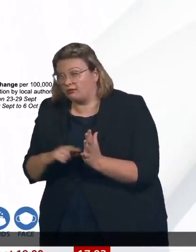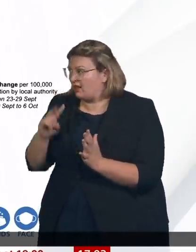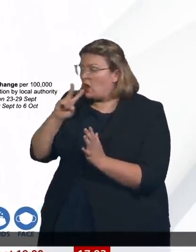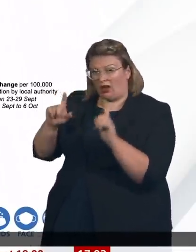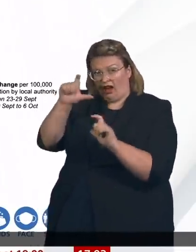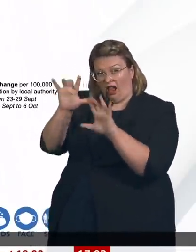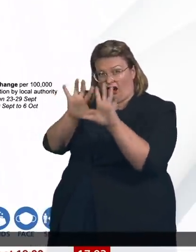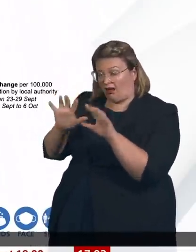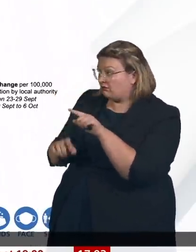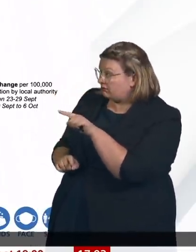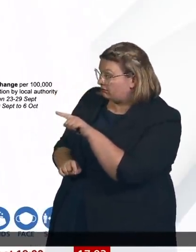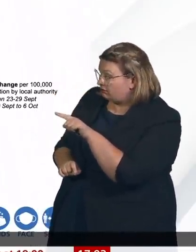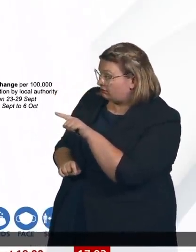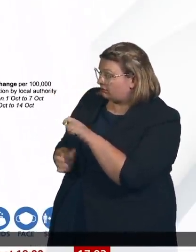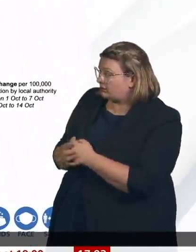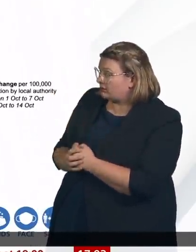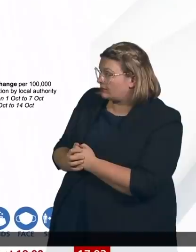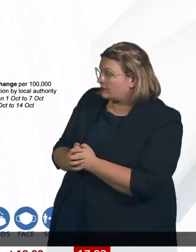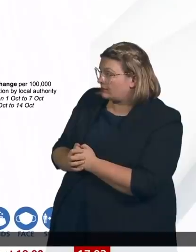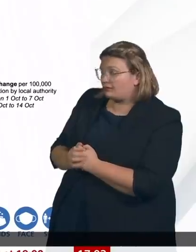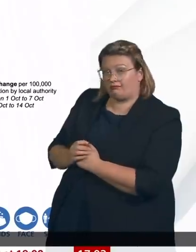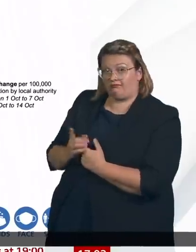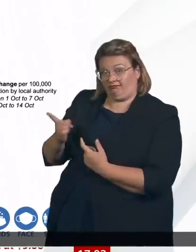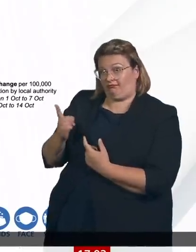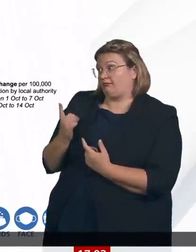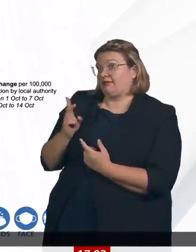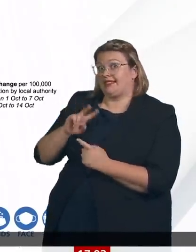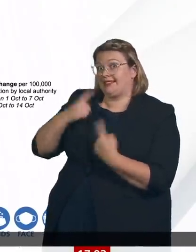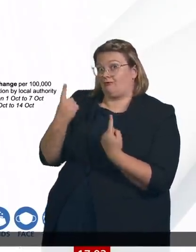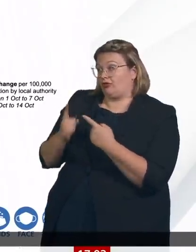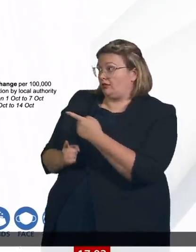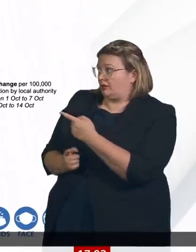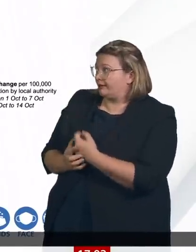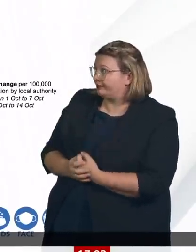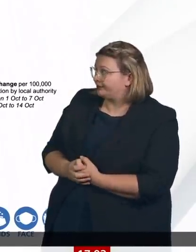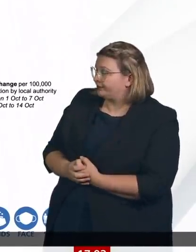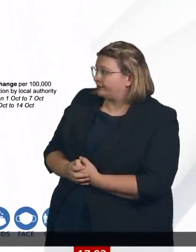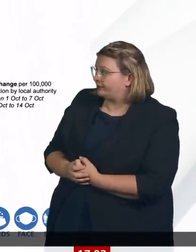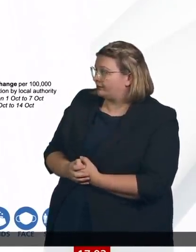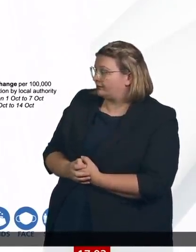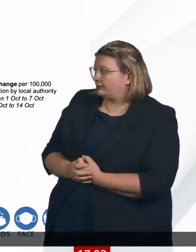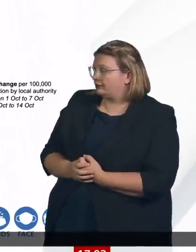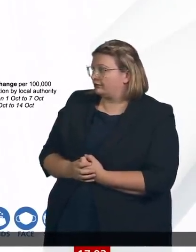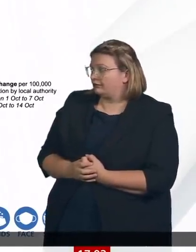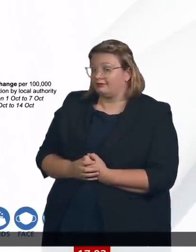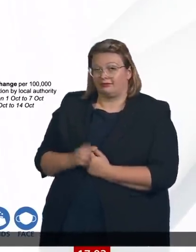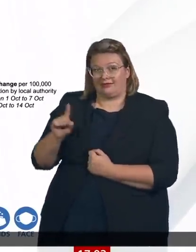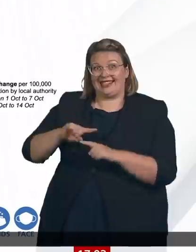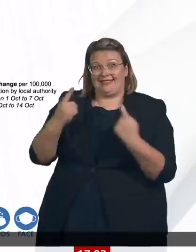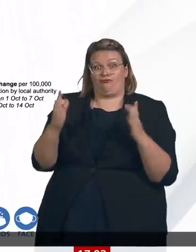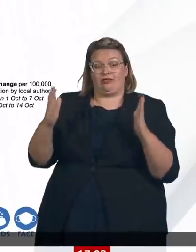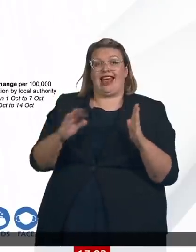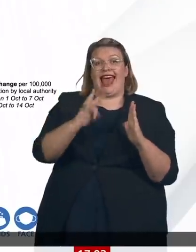shadings, we'll now turn to the second slide, which is the 8th of October to the 14th